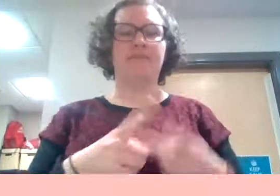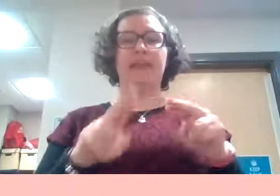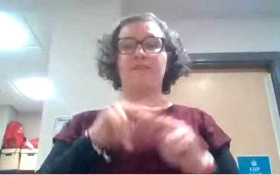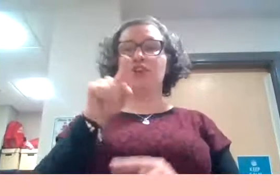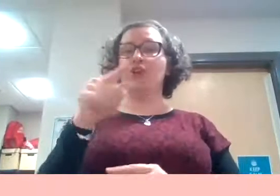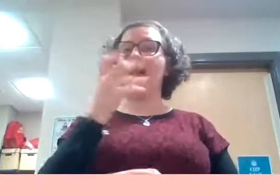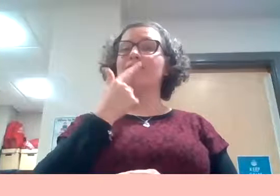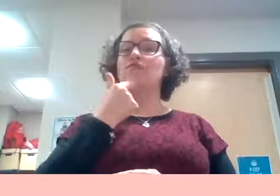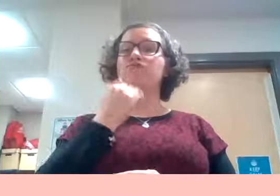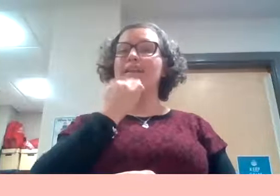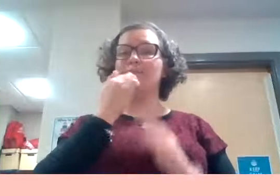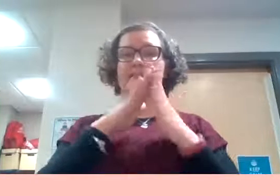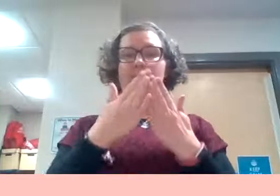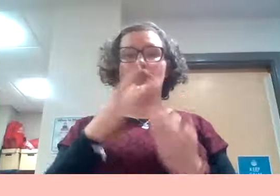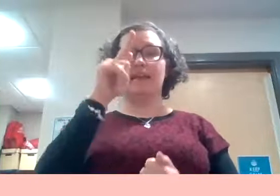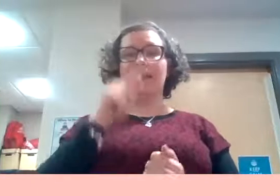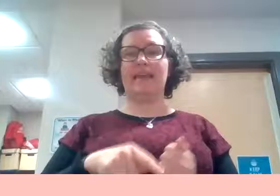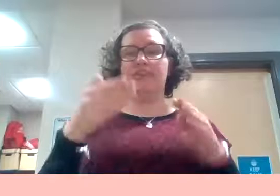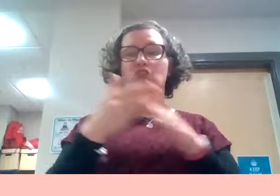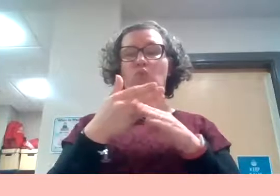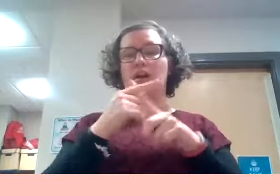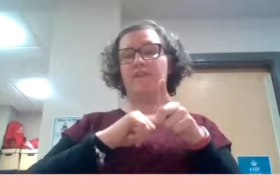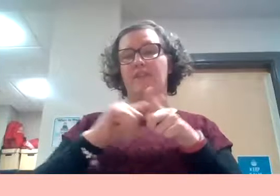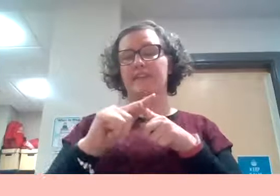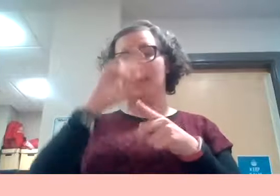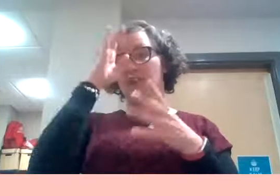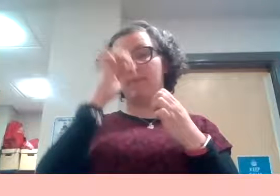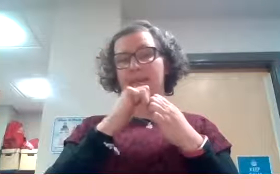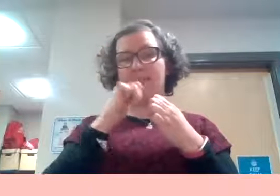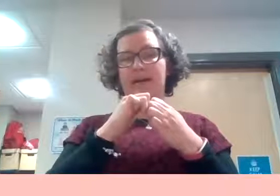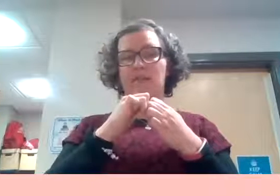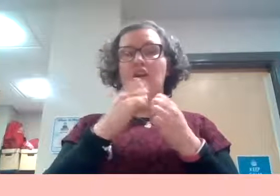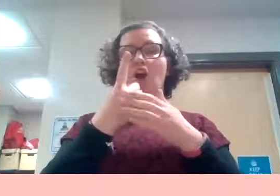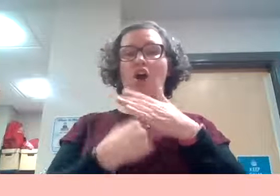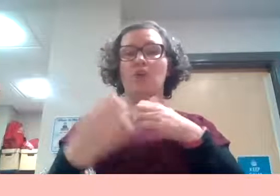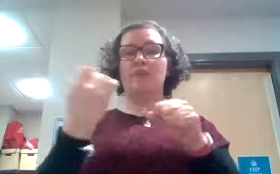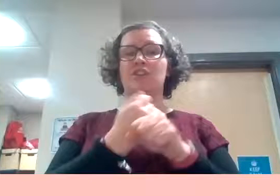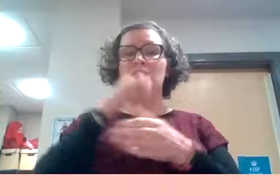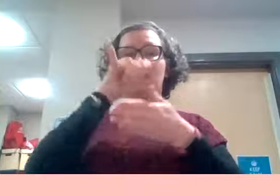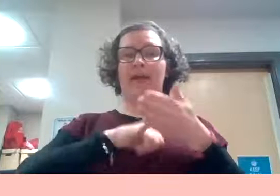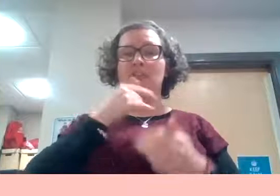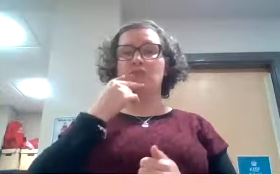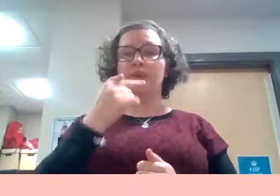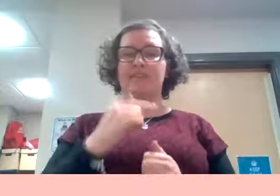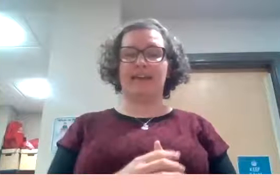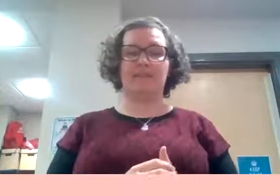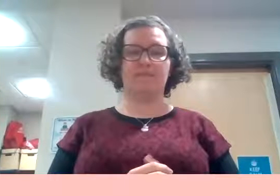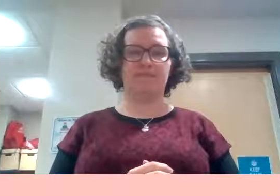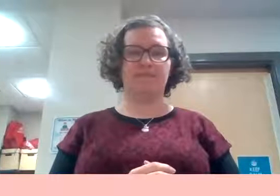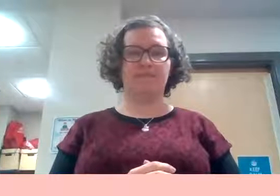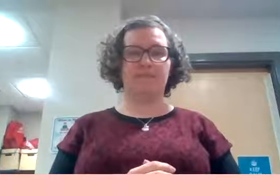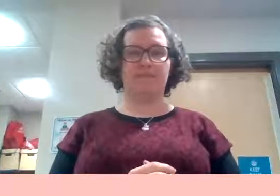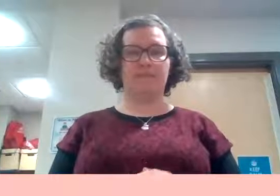Okay, if you have a red maths book, here is your work for this week. Remember, only do the pages we've